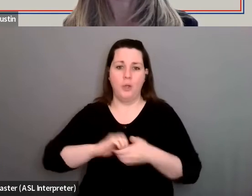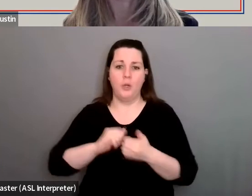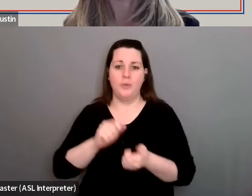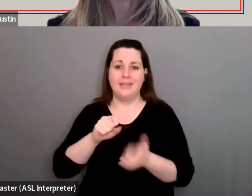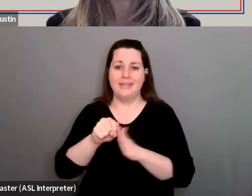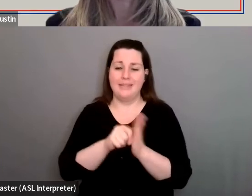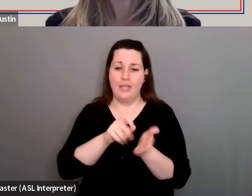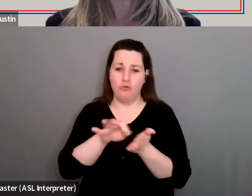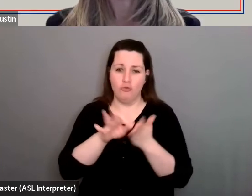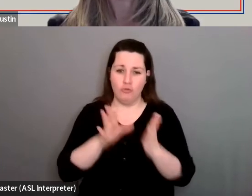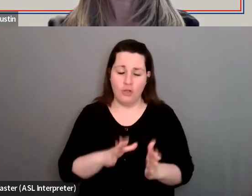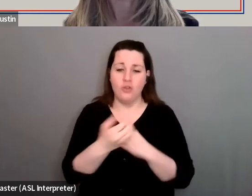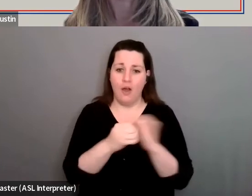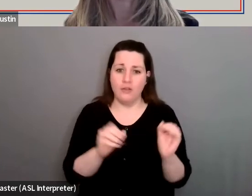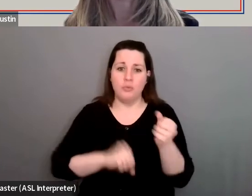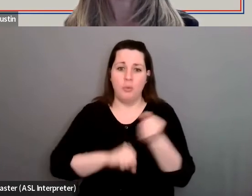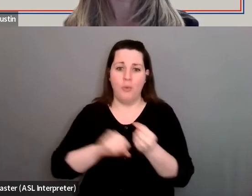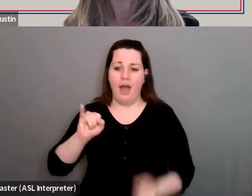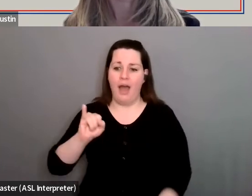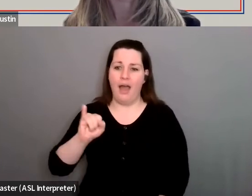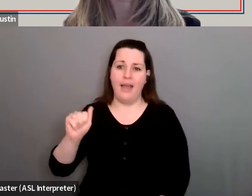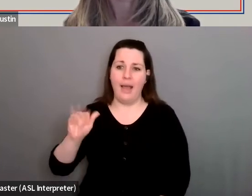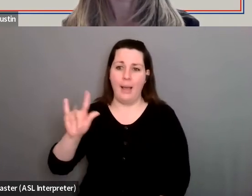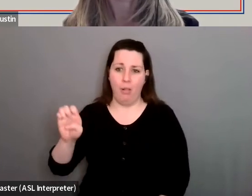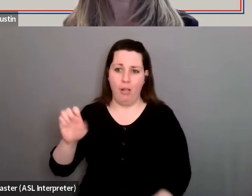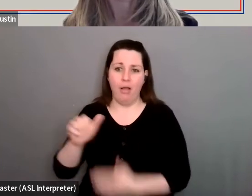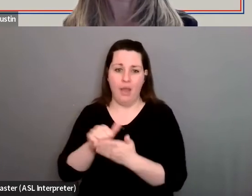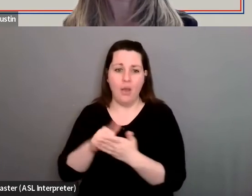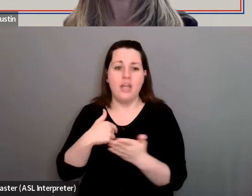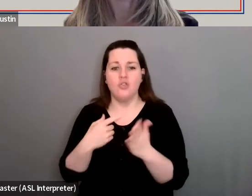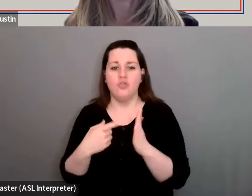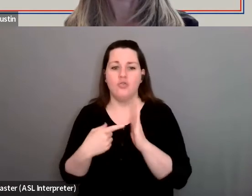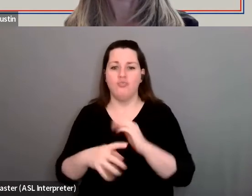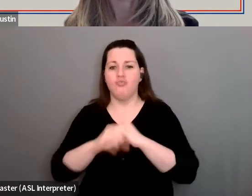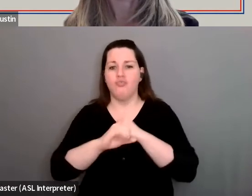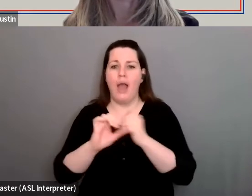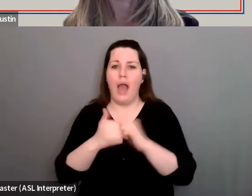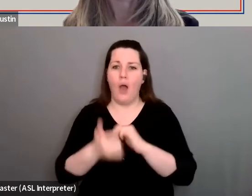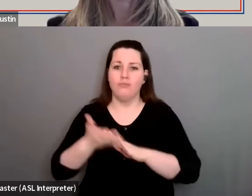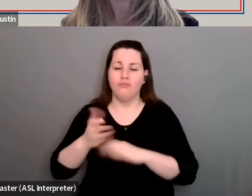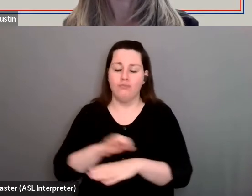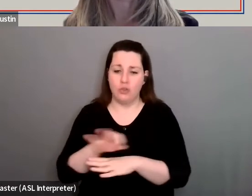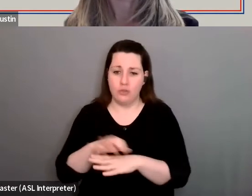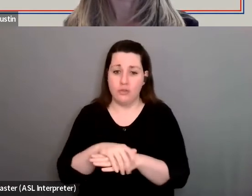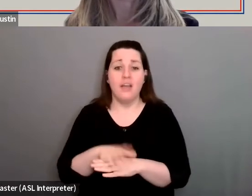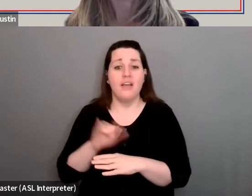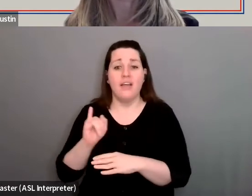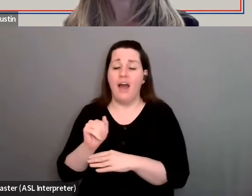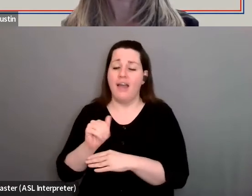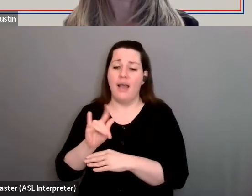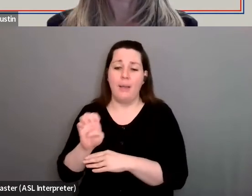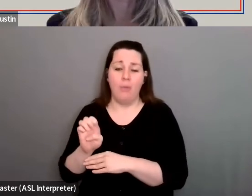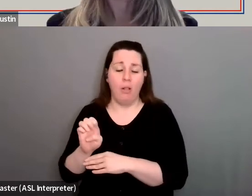the IAble accounts and provide some education on how they work. The IAble accounts are a great way for people with disabilities